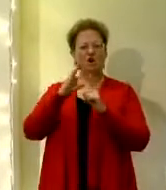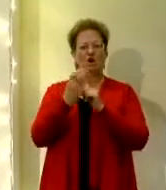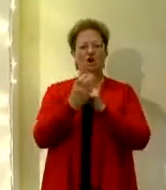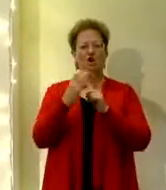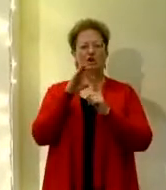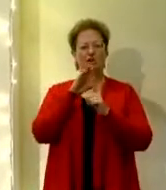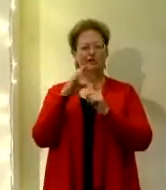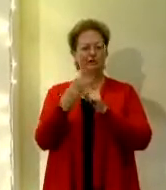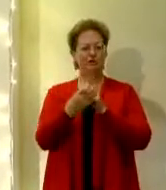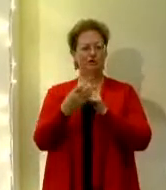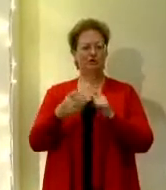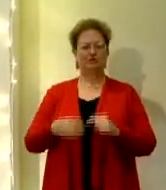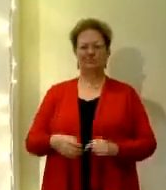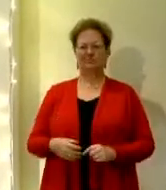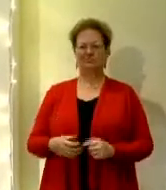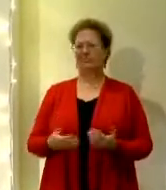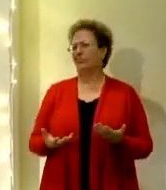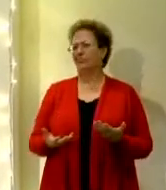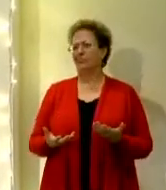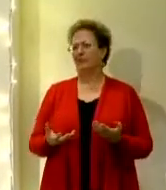like, what?